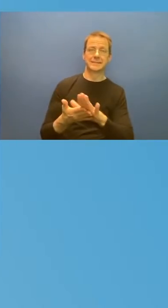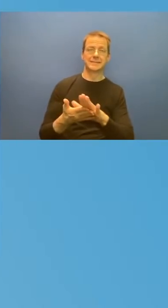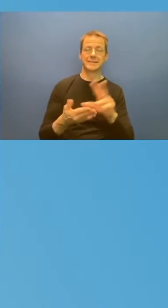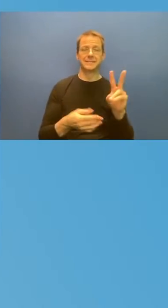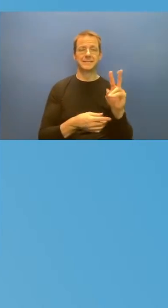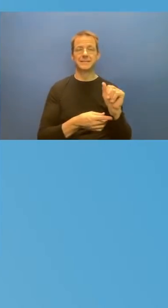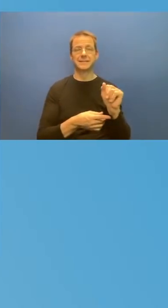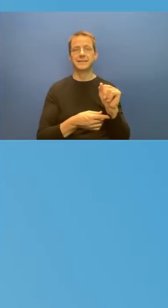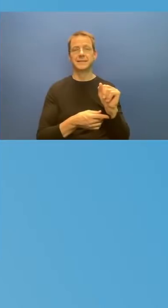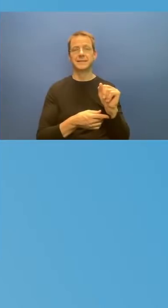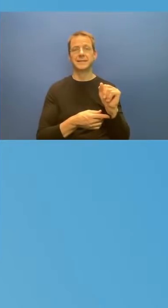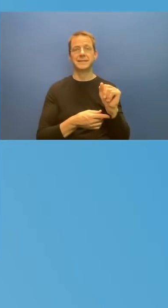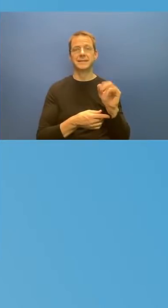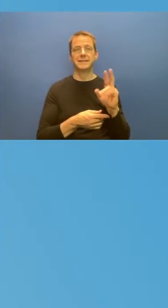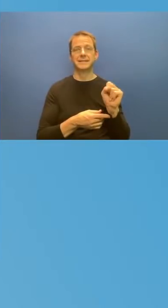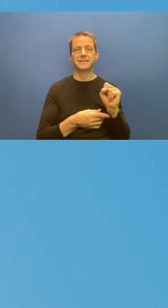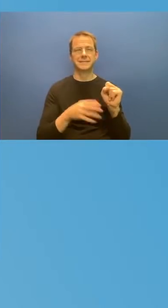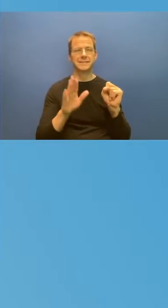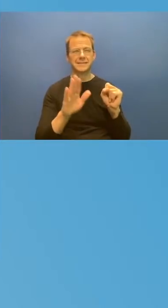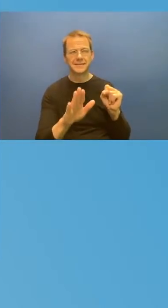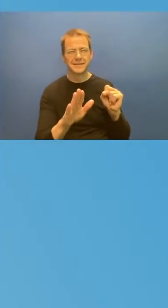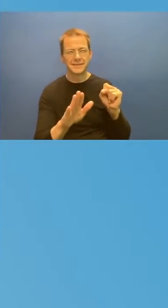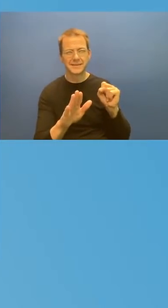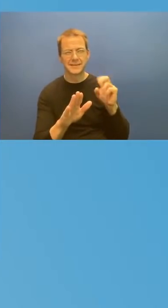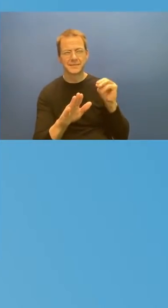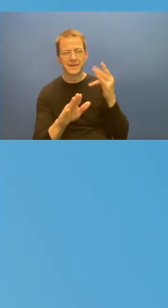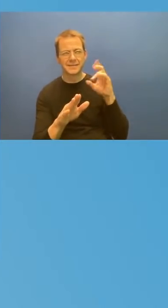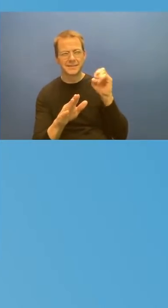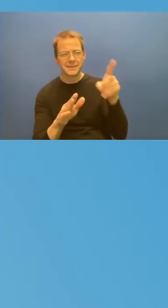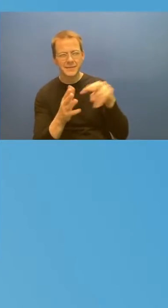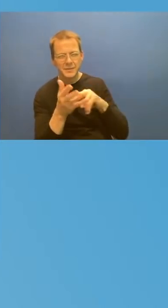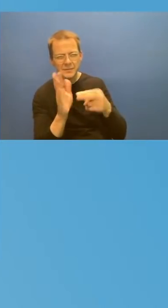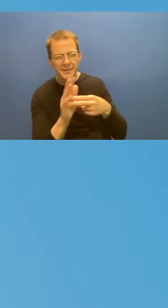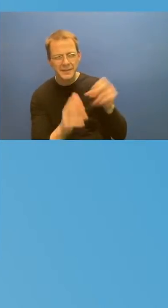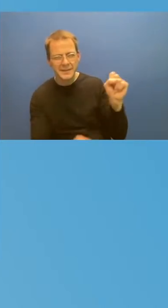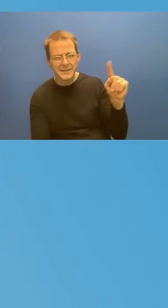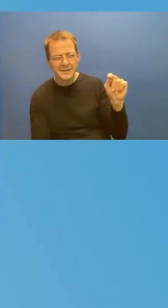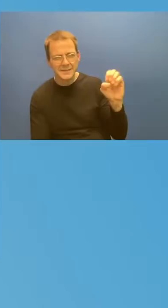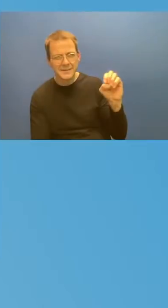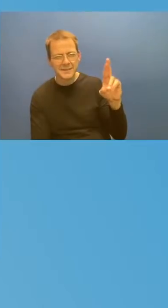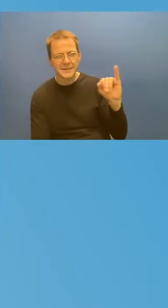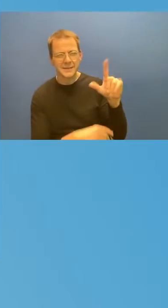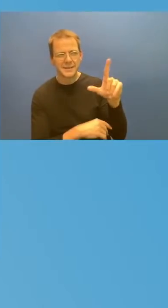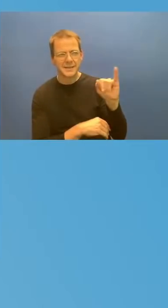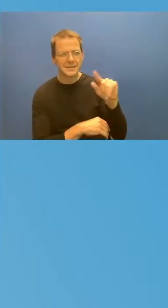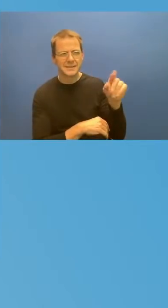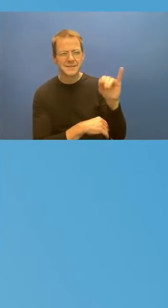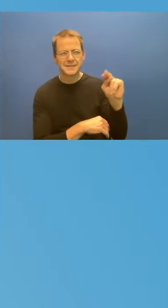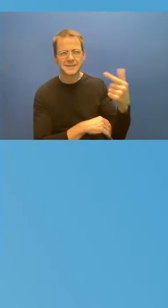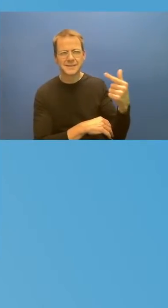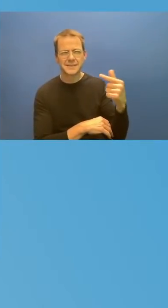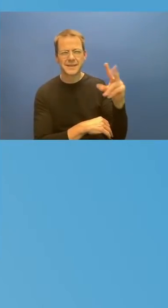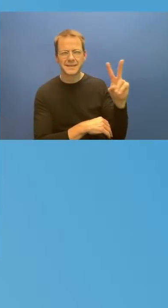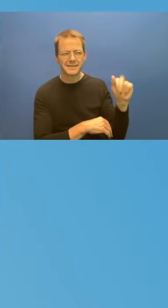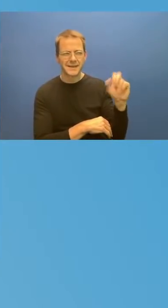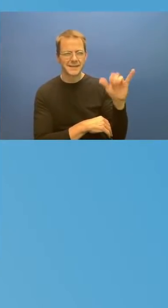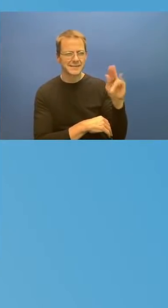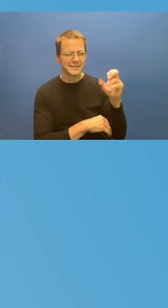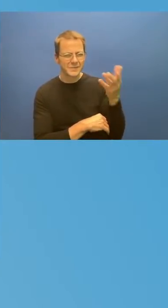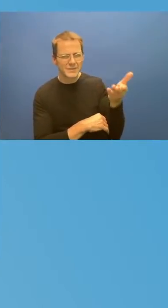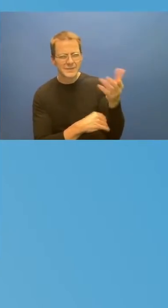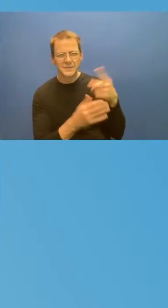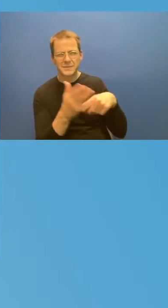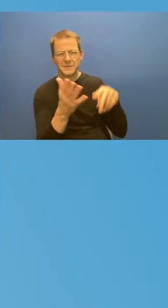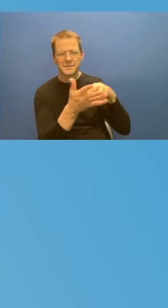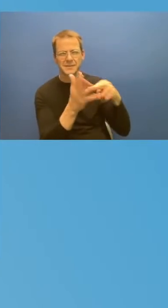all of the humans like me at home who are just like, shoot me up with whatever you've got. That's going to make me safe. I don't know